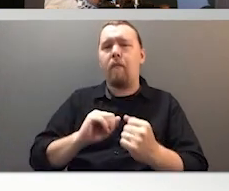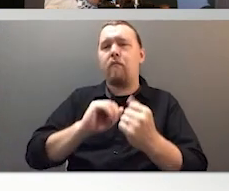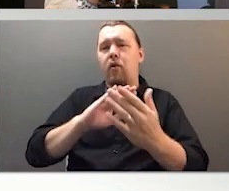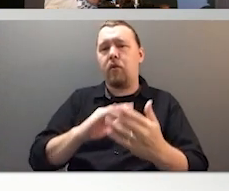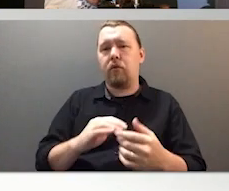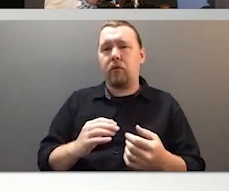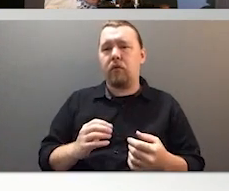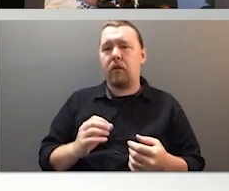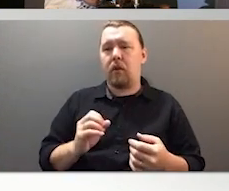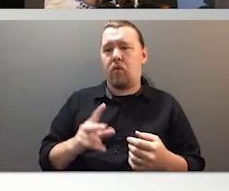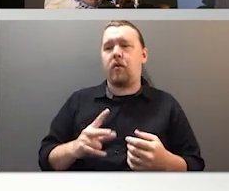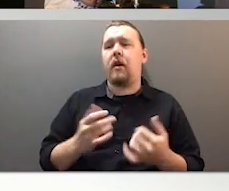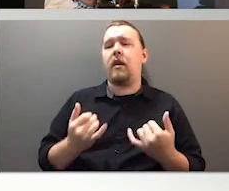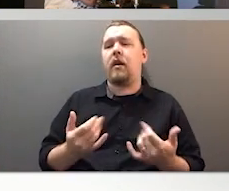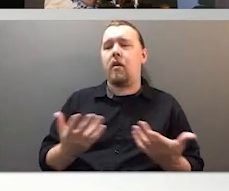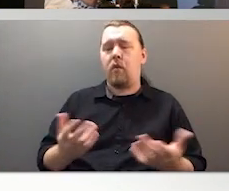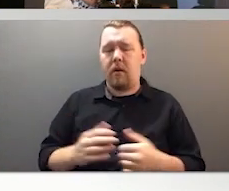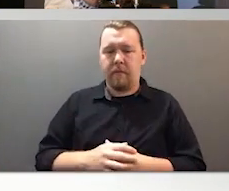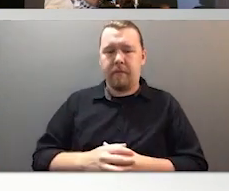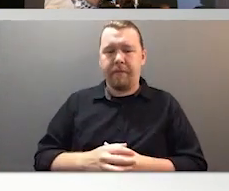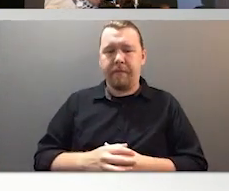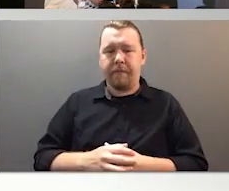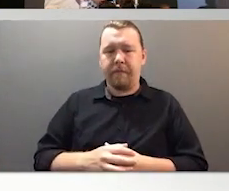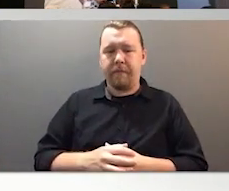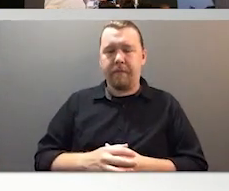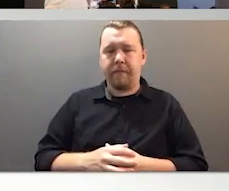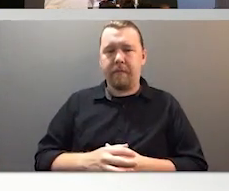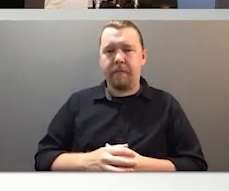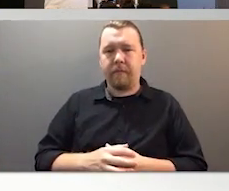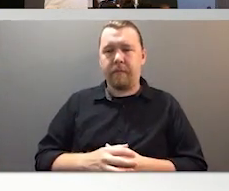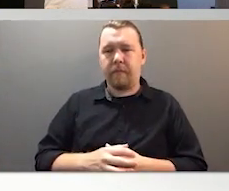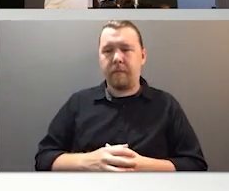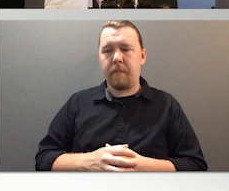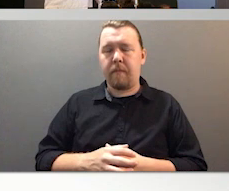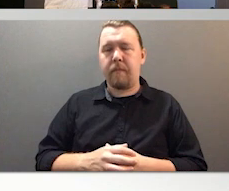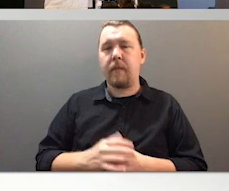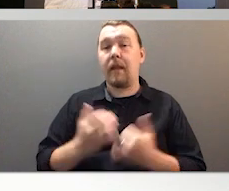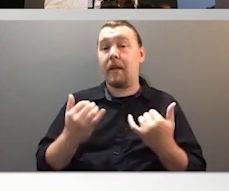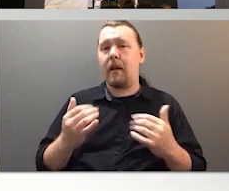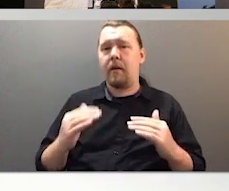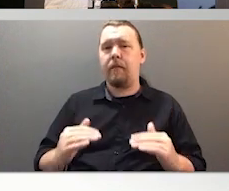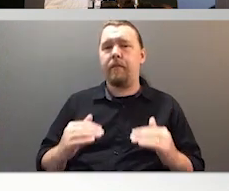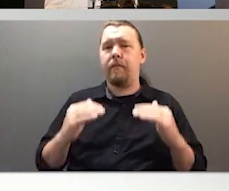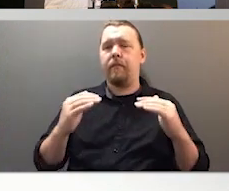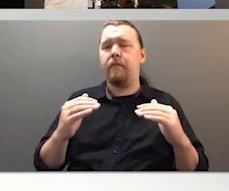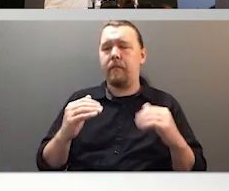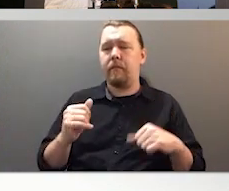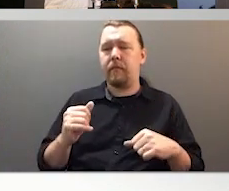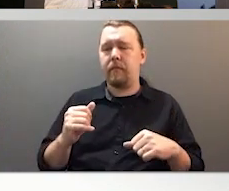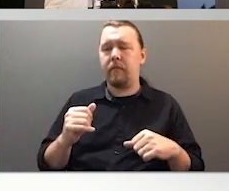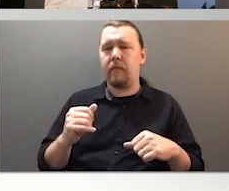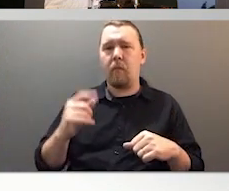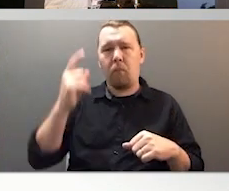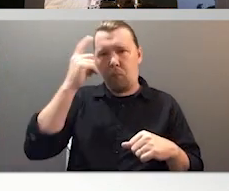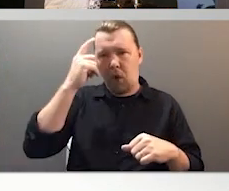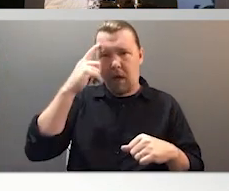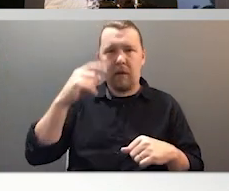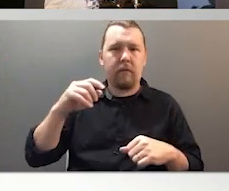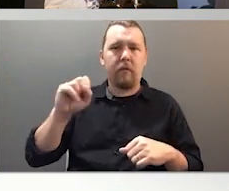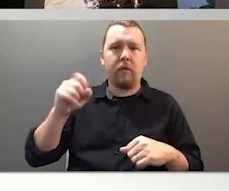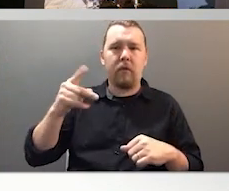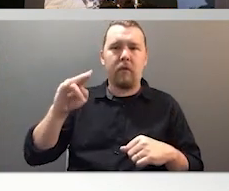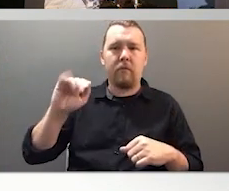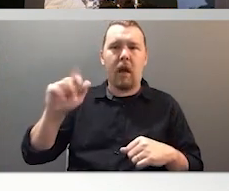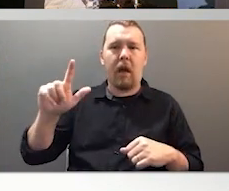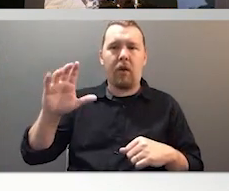now what, right? So if we take it a step further, the brain and the spinal cord, so what is the brain, the bottom of the